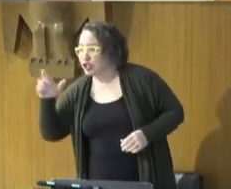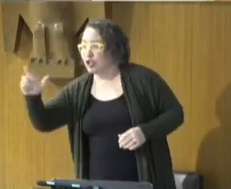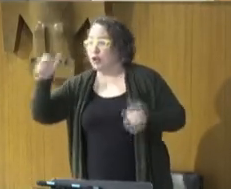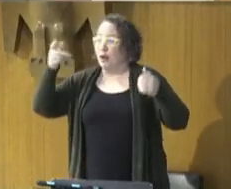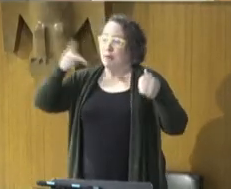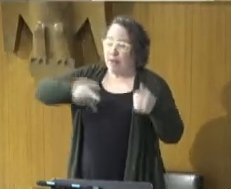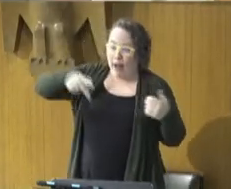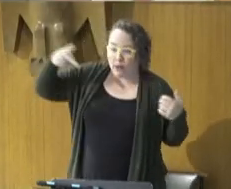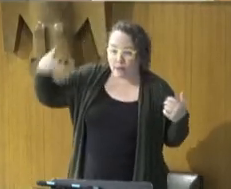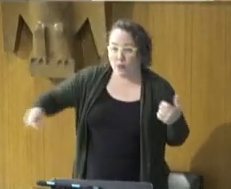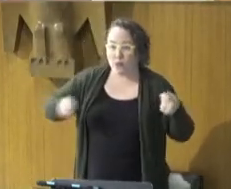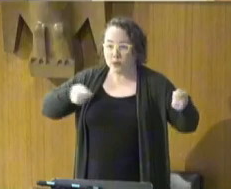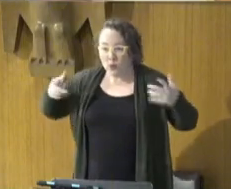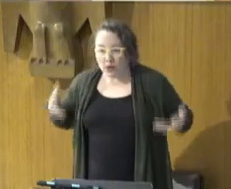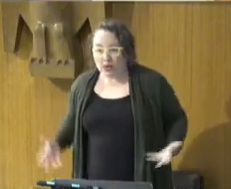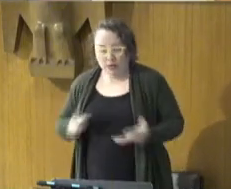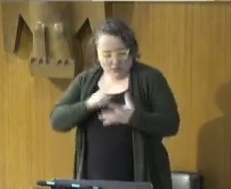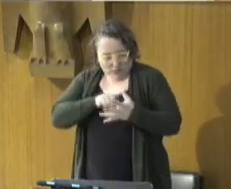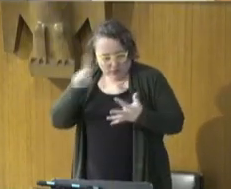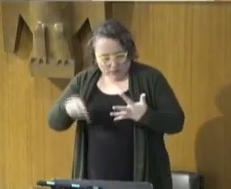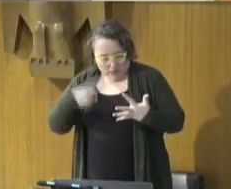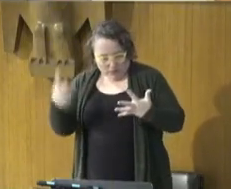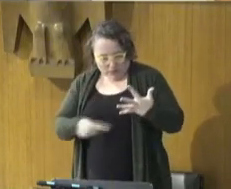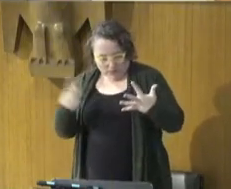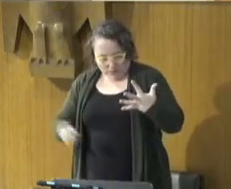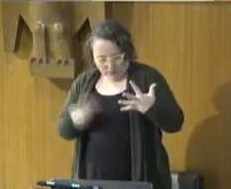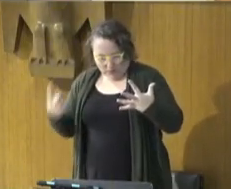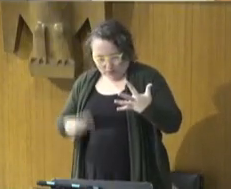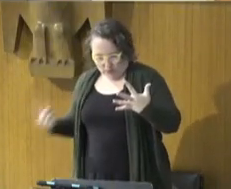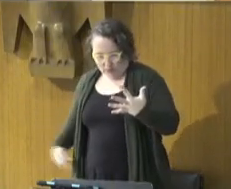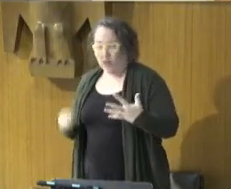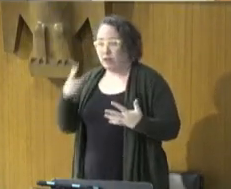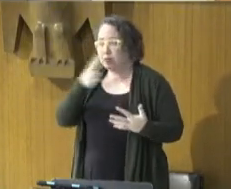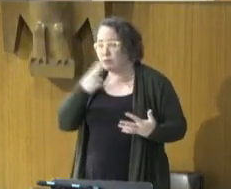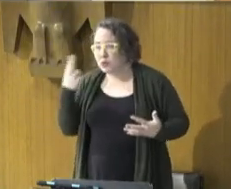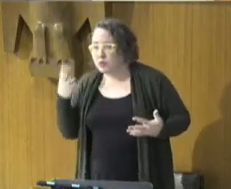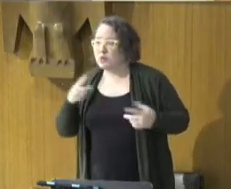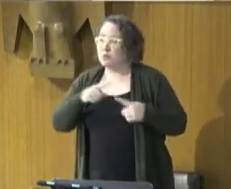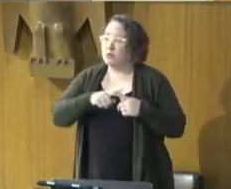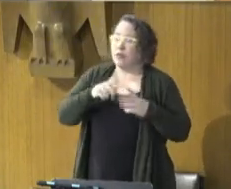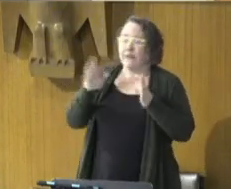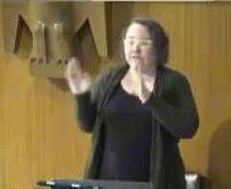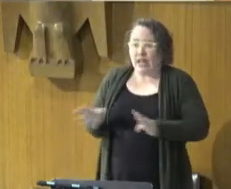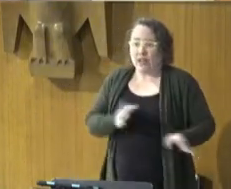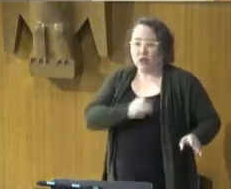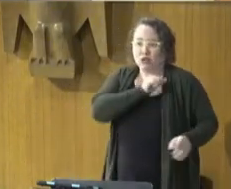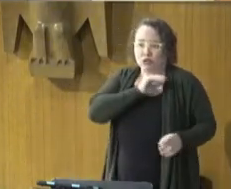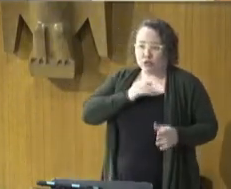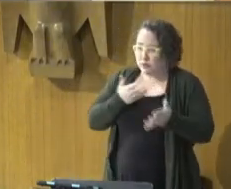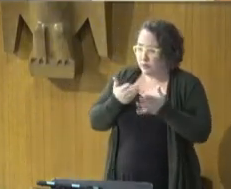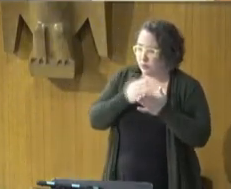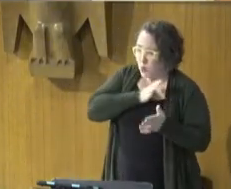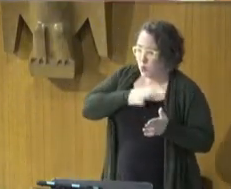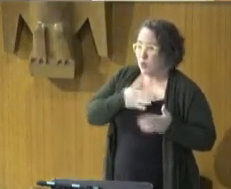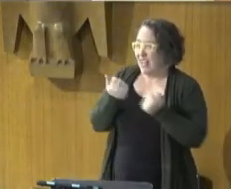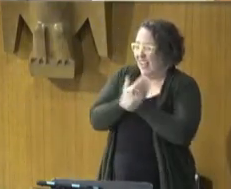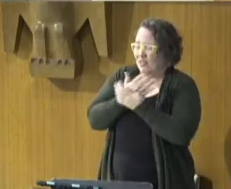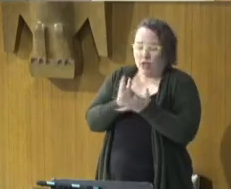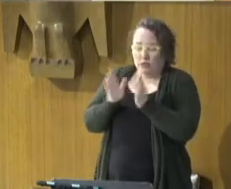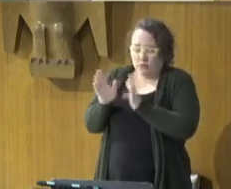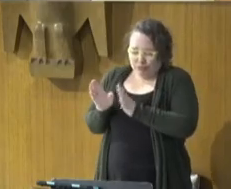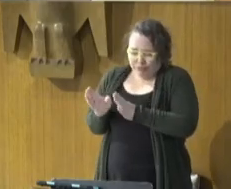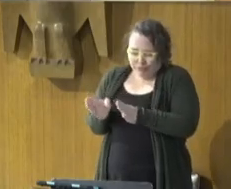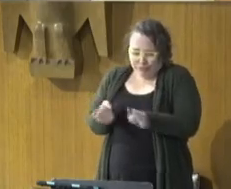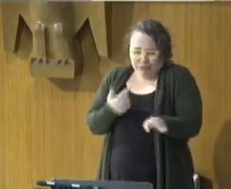coordinator, to the deacons who set up for communion, our fellowship board who has treats prepared for Animal Blessing Sunday, our